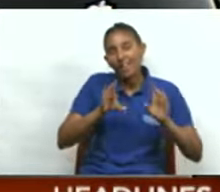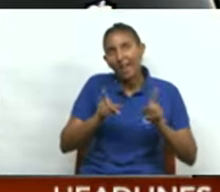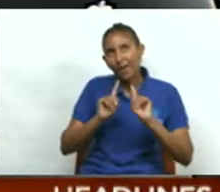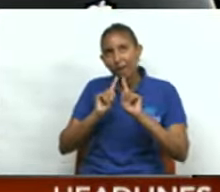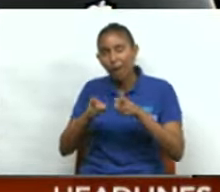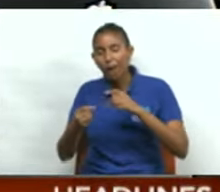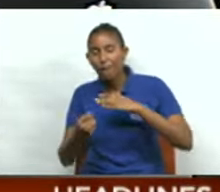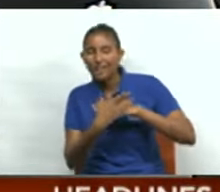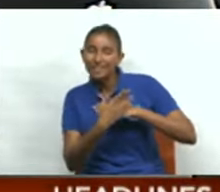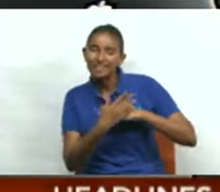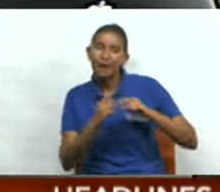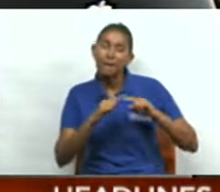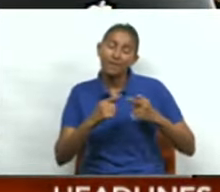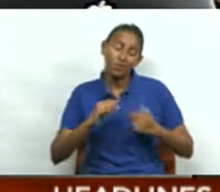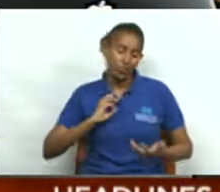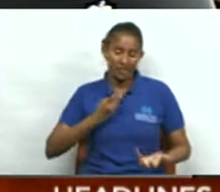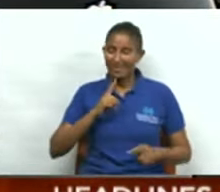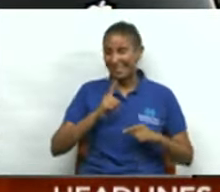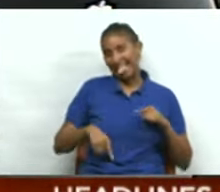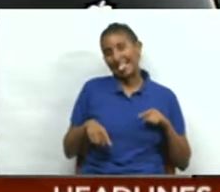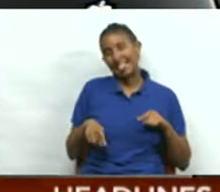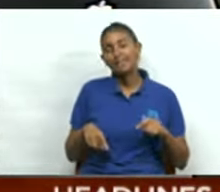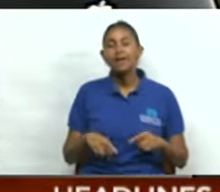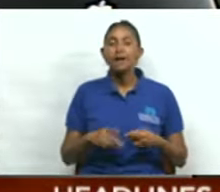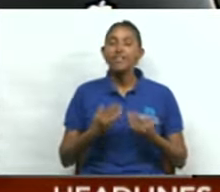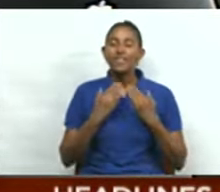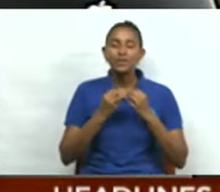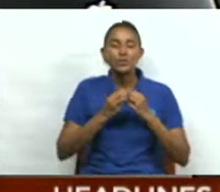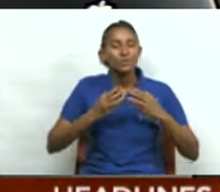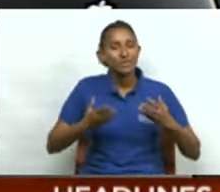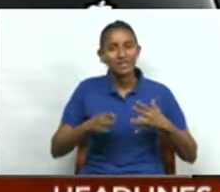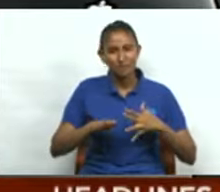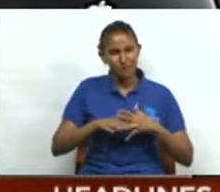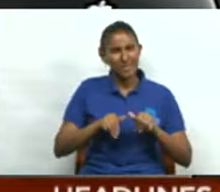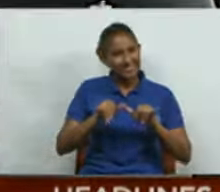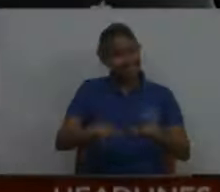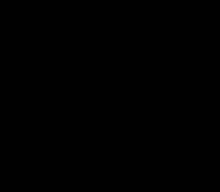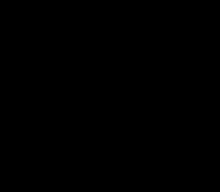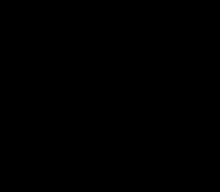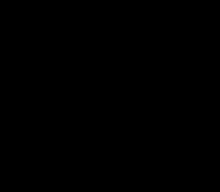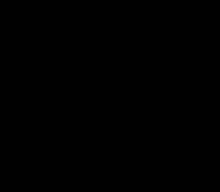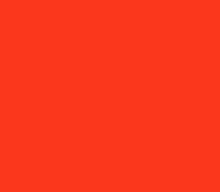hydrated. That's right. Thank you so much, Kay Marie. Let's take a break. We'll be right back.